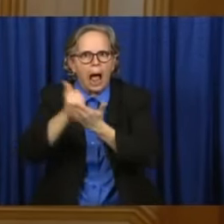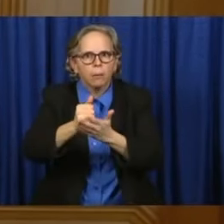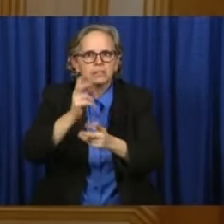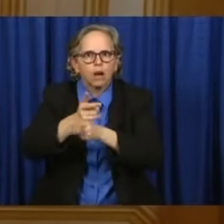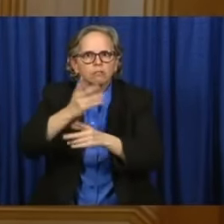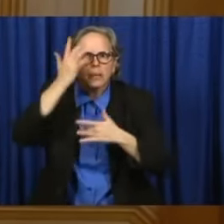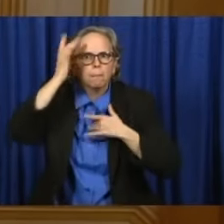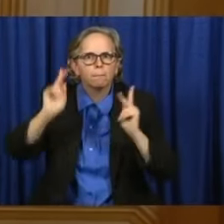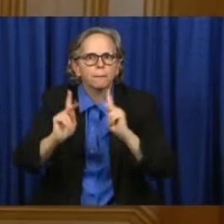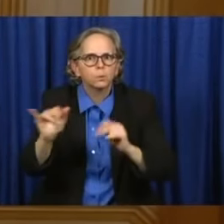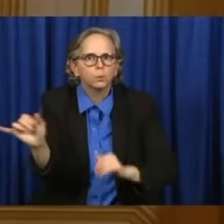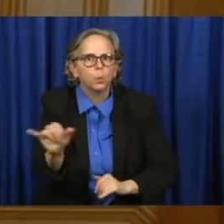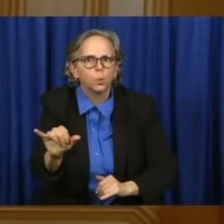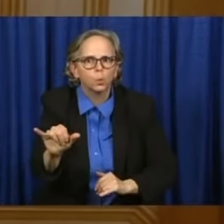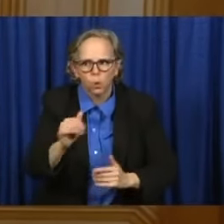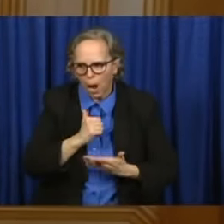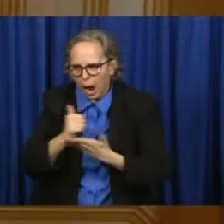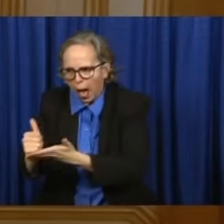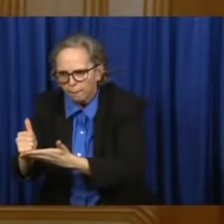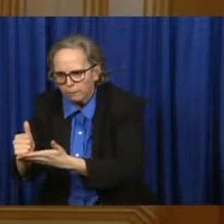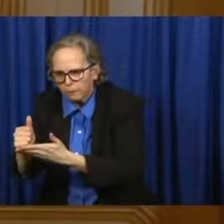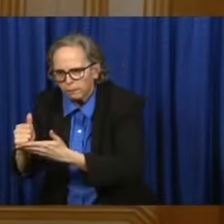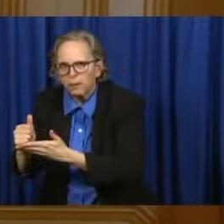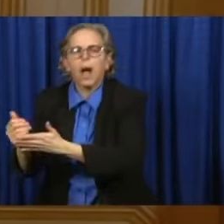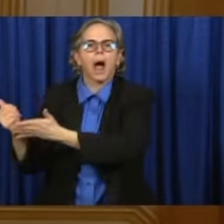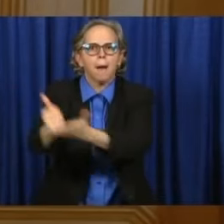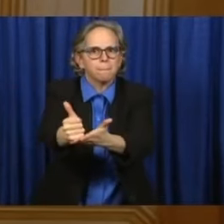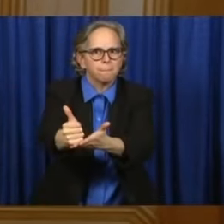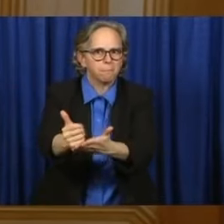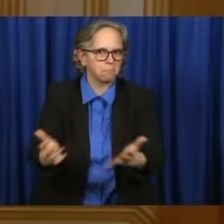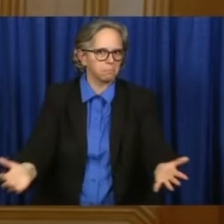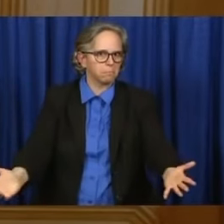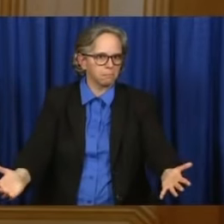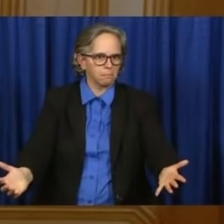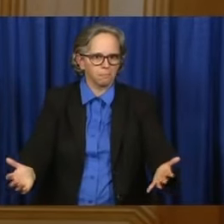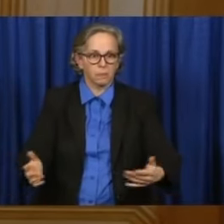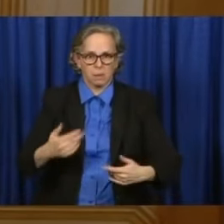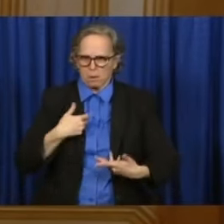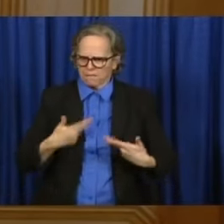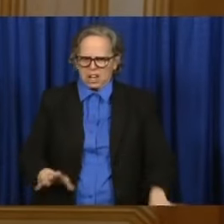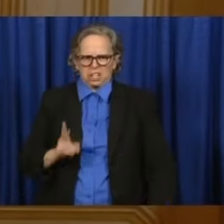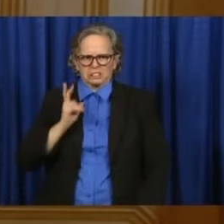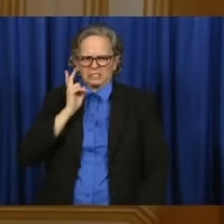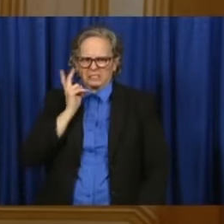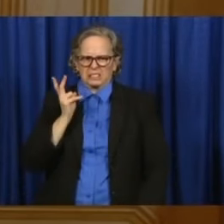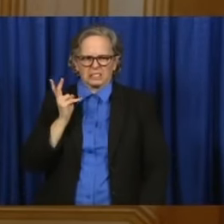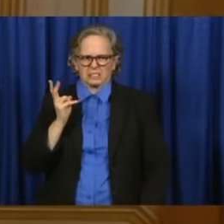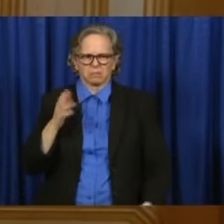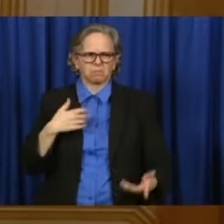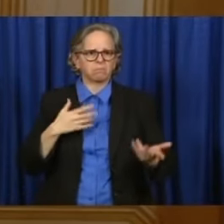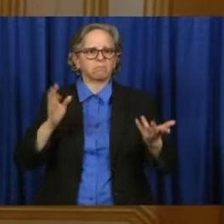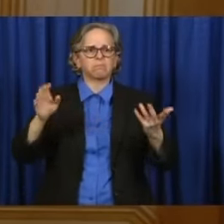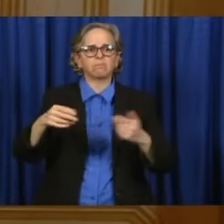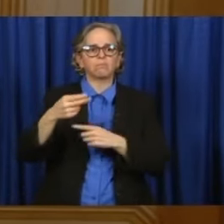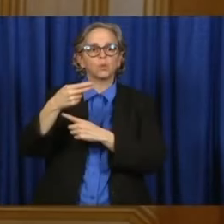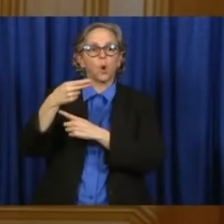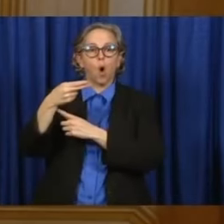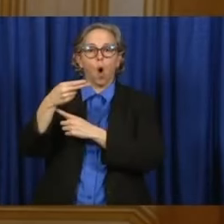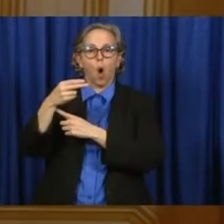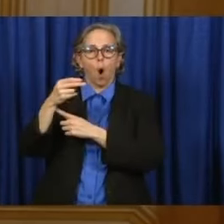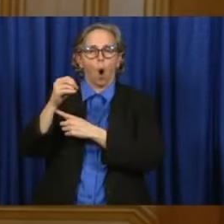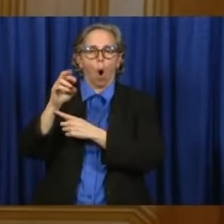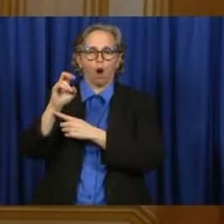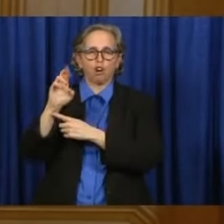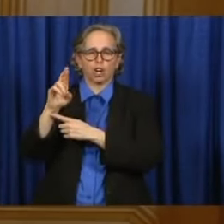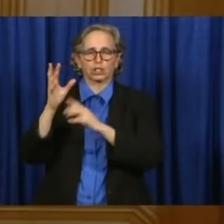coronavirus. We've all seen what I would describe as the horror stories on TV every night coming out of New